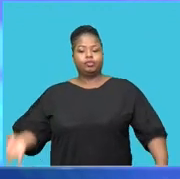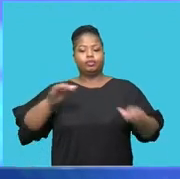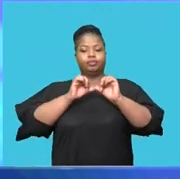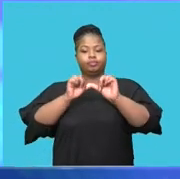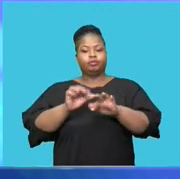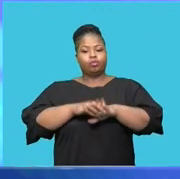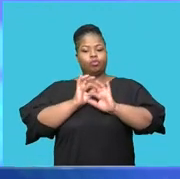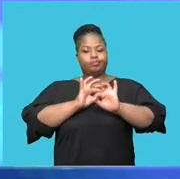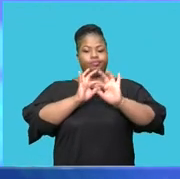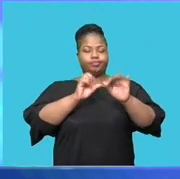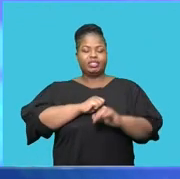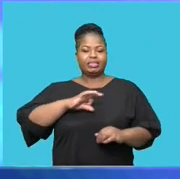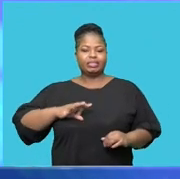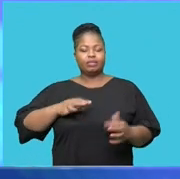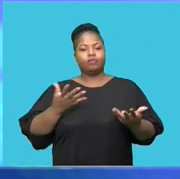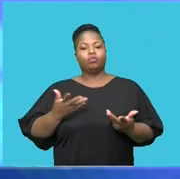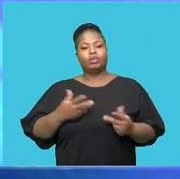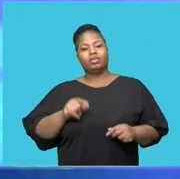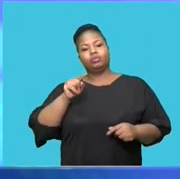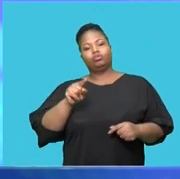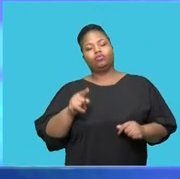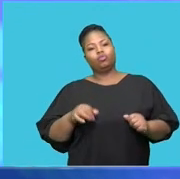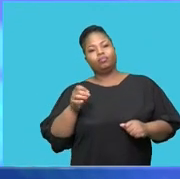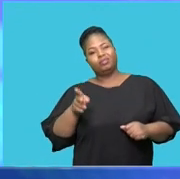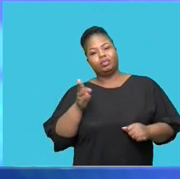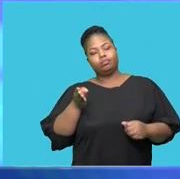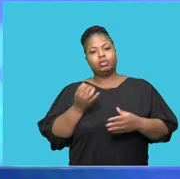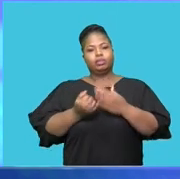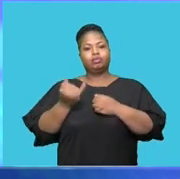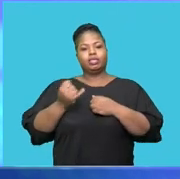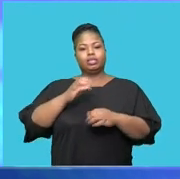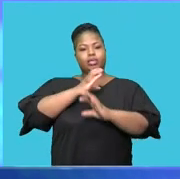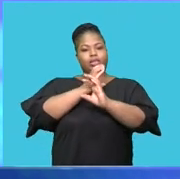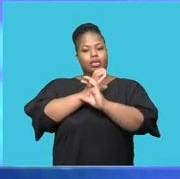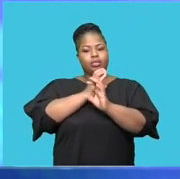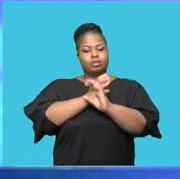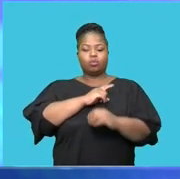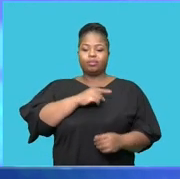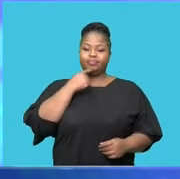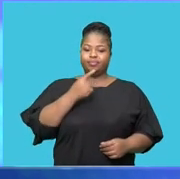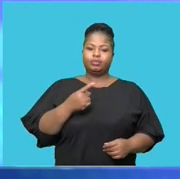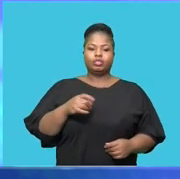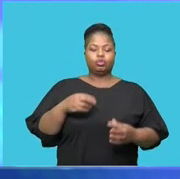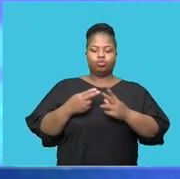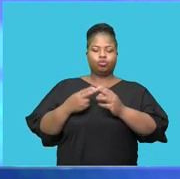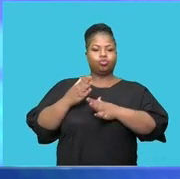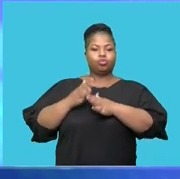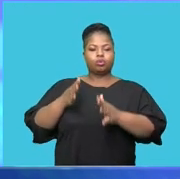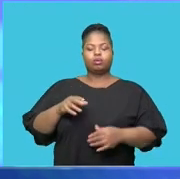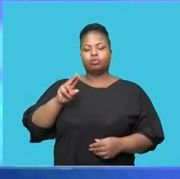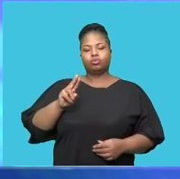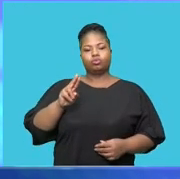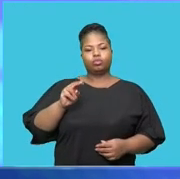Luyaqhubeka uqhankqalazo lwabasebenzi bakwigunya abantu lezonxibelelwano elizimeleyo i-Icasa oluququzelelwa yimanyano yabasebenzi